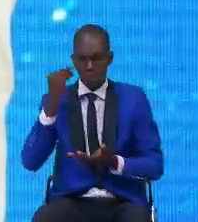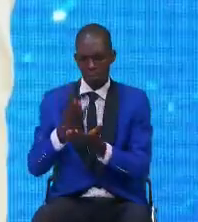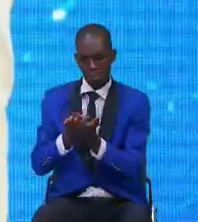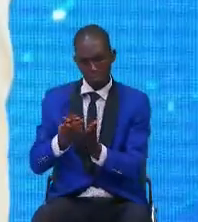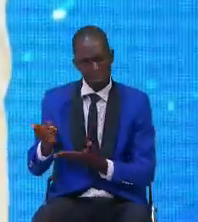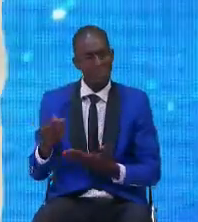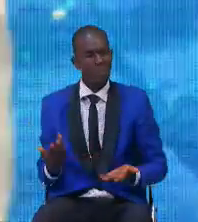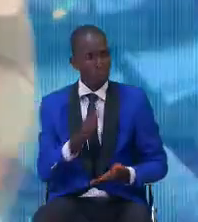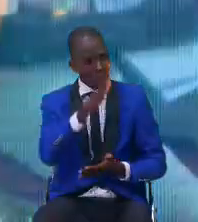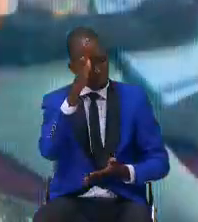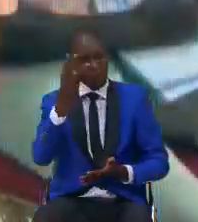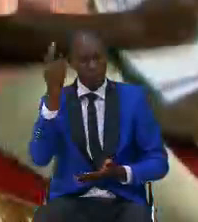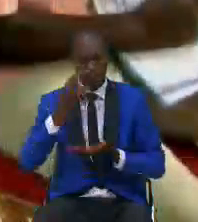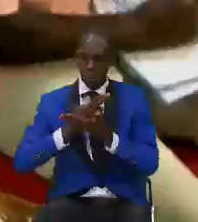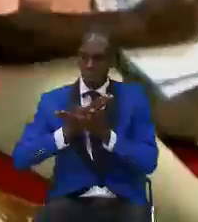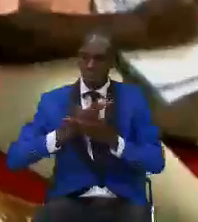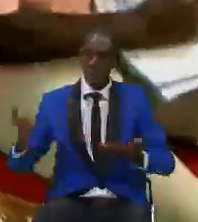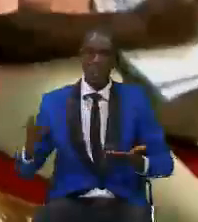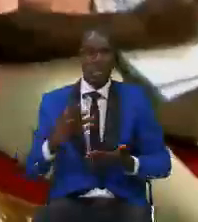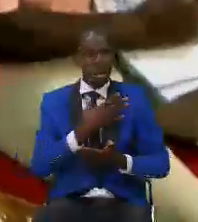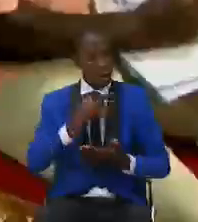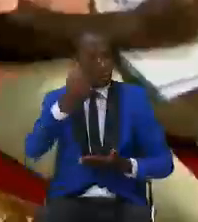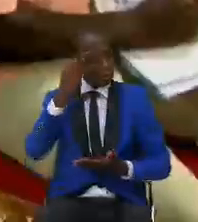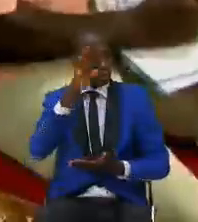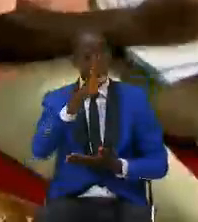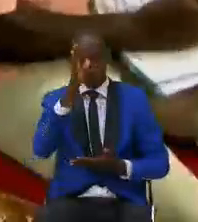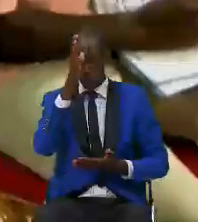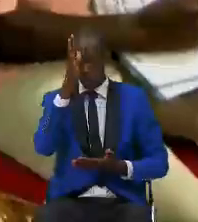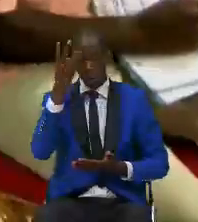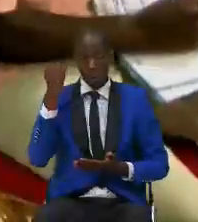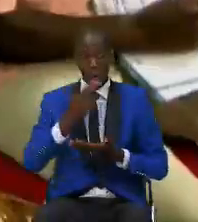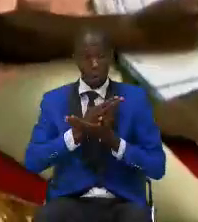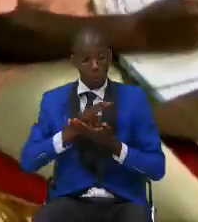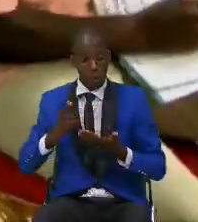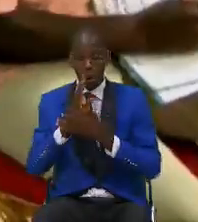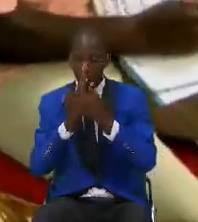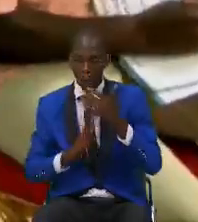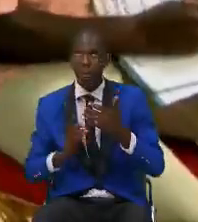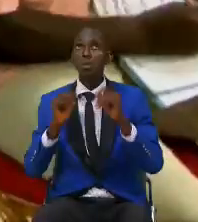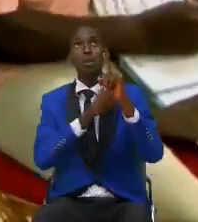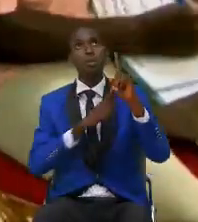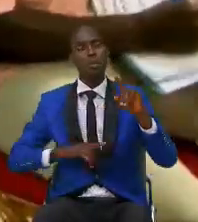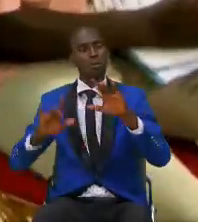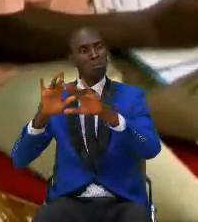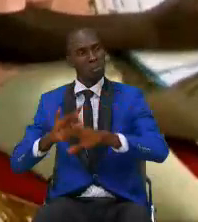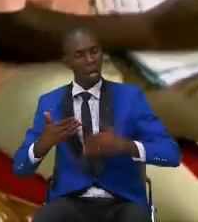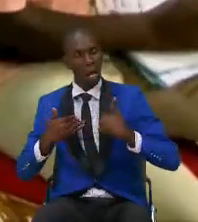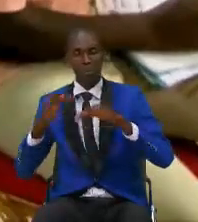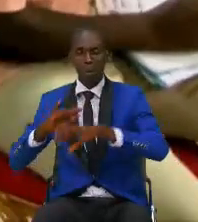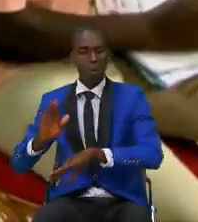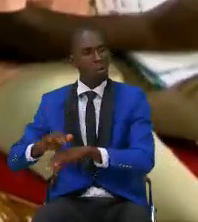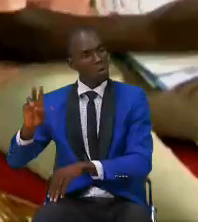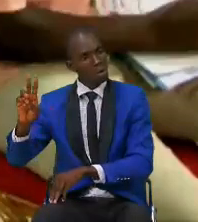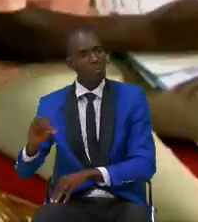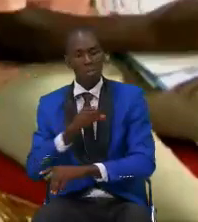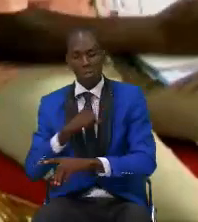became humble. He became honest. He became holy. And because of that, the Lord